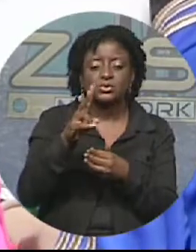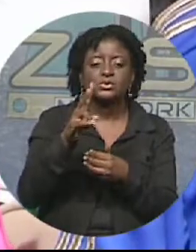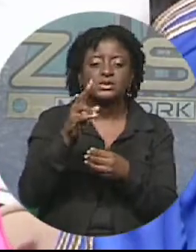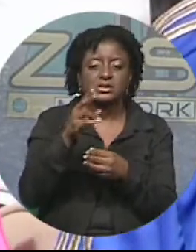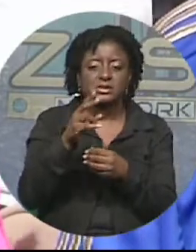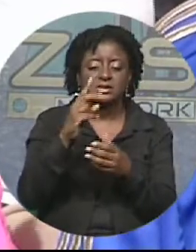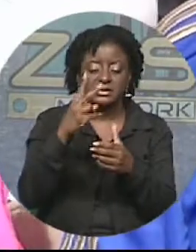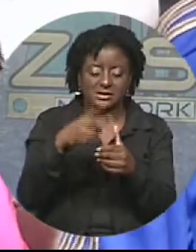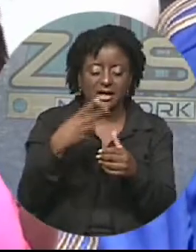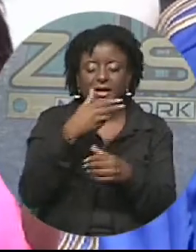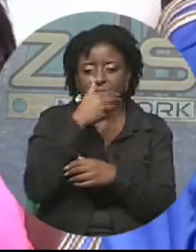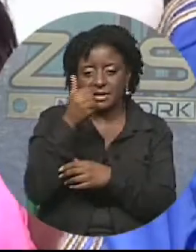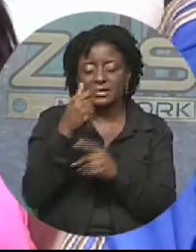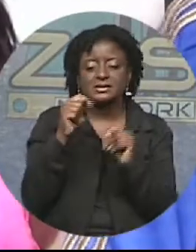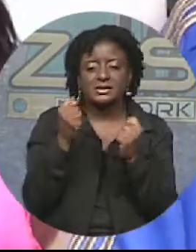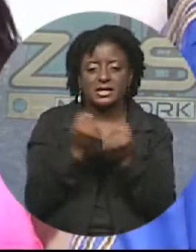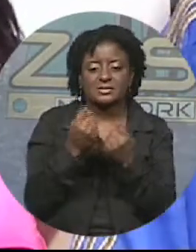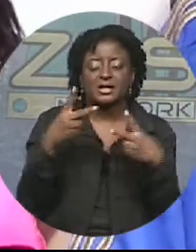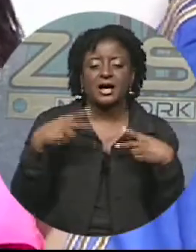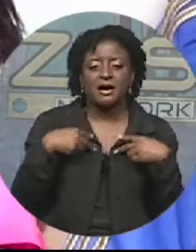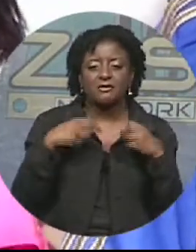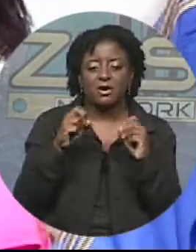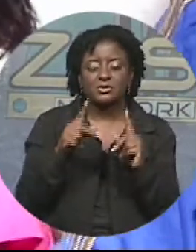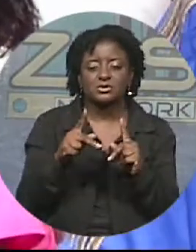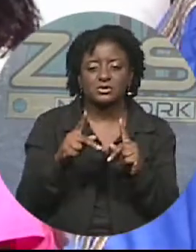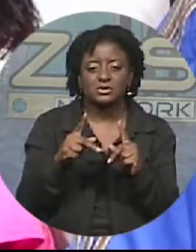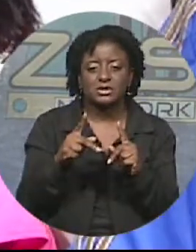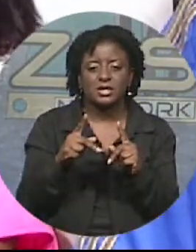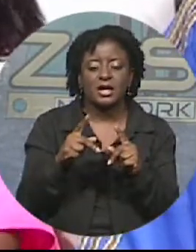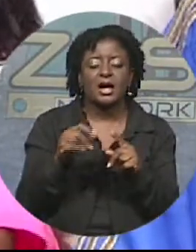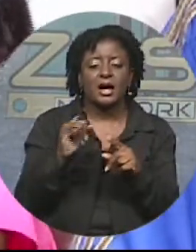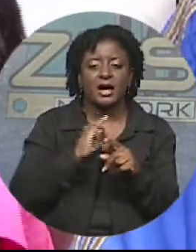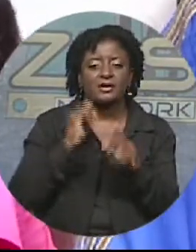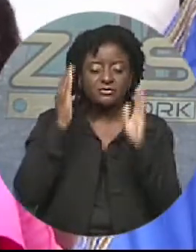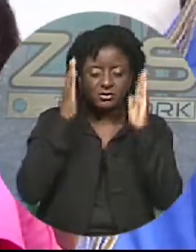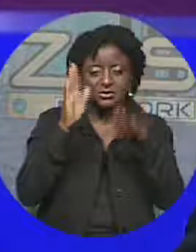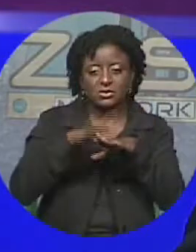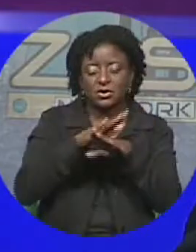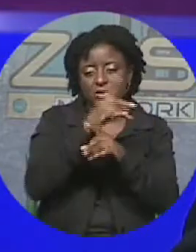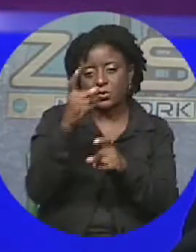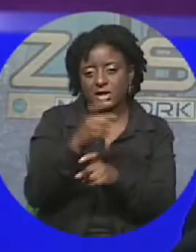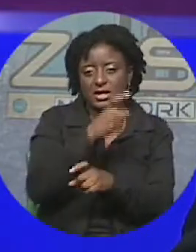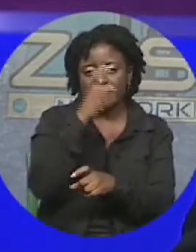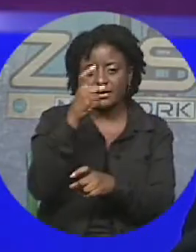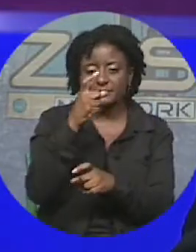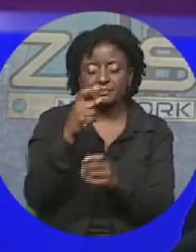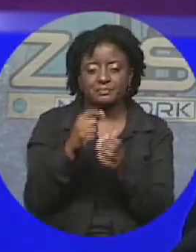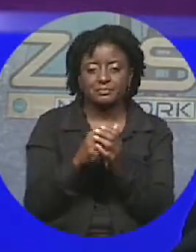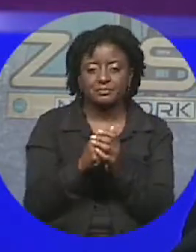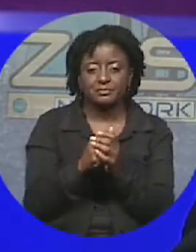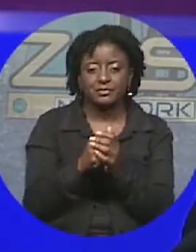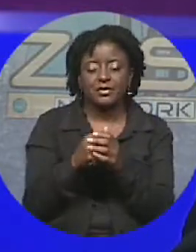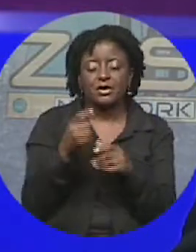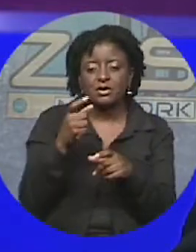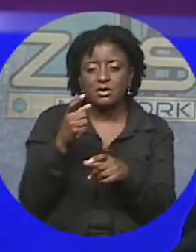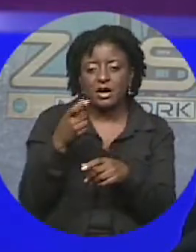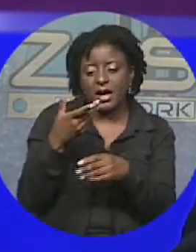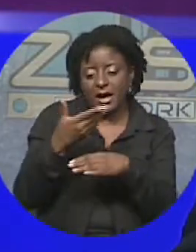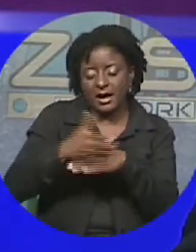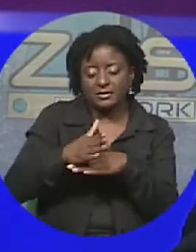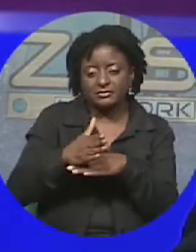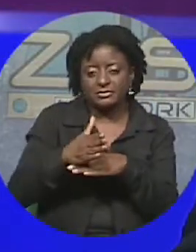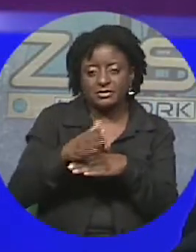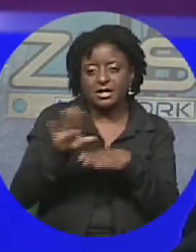teams have an opportunity also, but I'm focusing on winning. I believe we'll win. Now, right on the heels of the